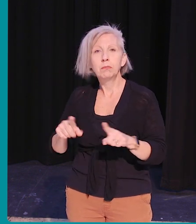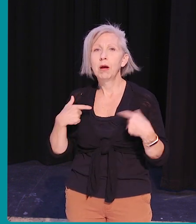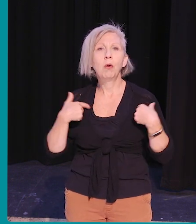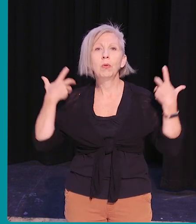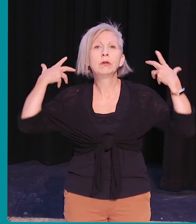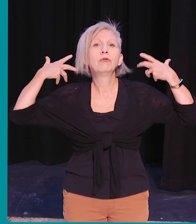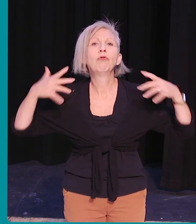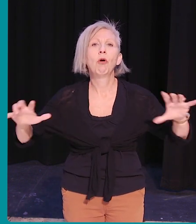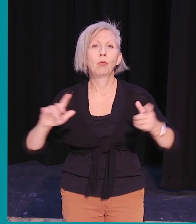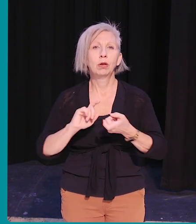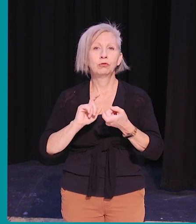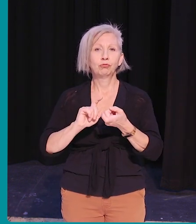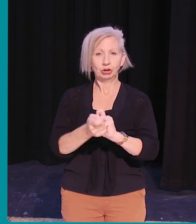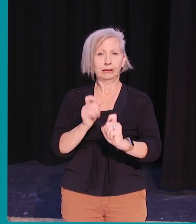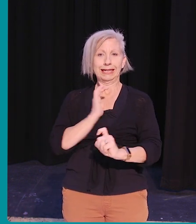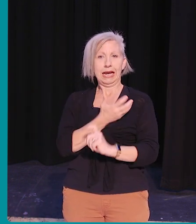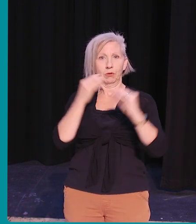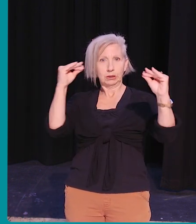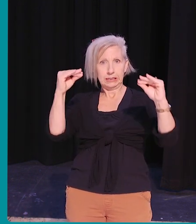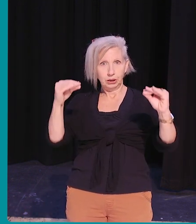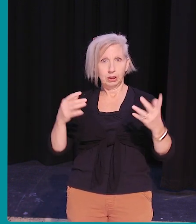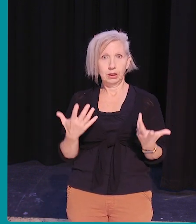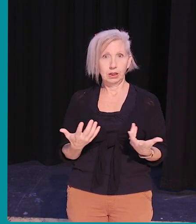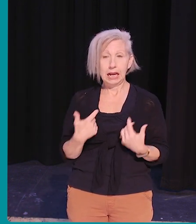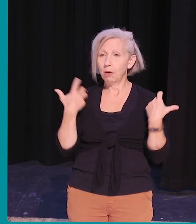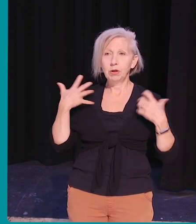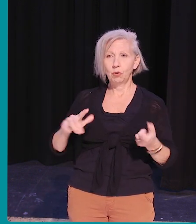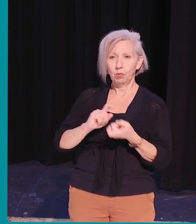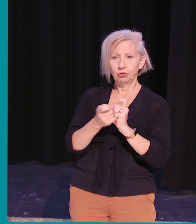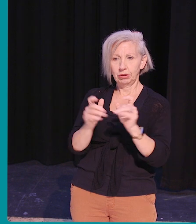do school. Good luck with that.